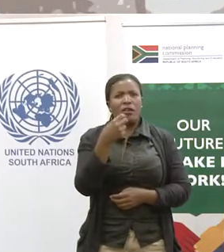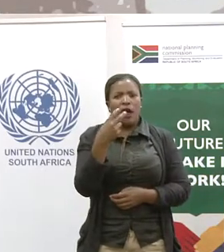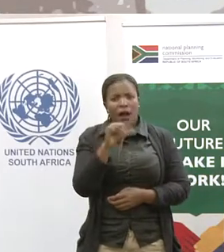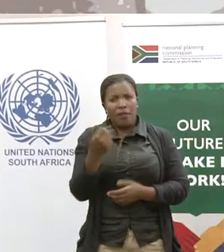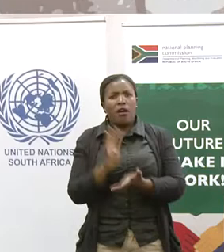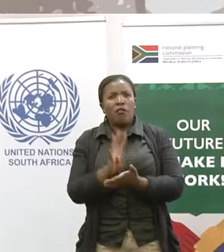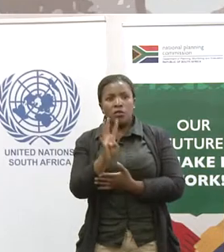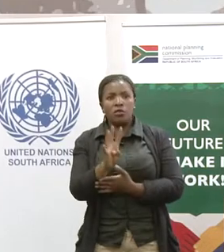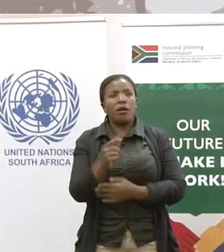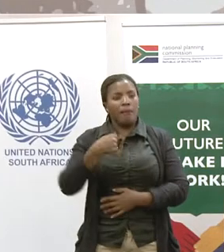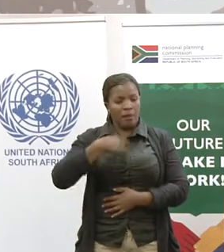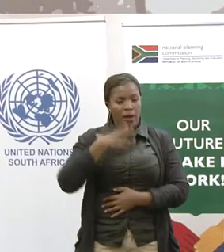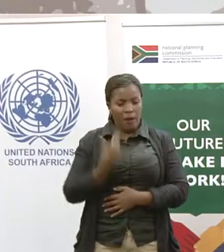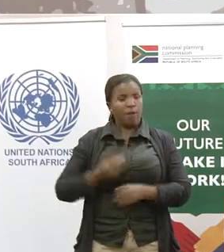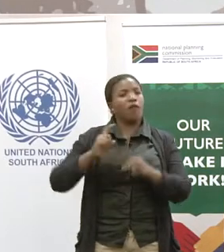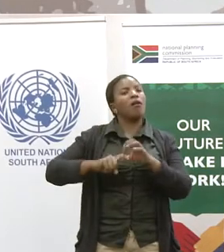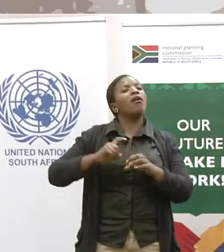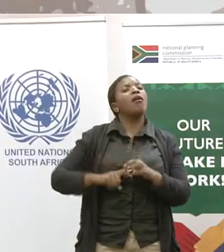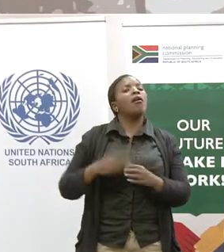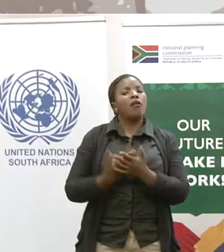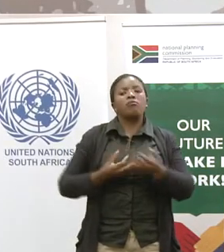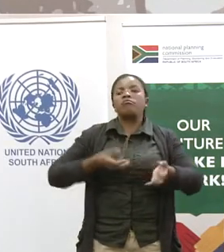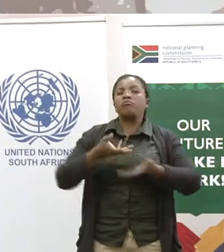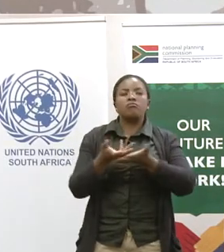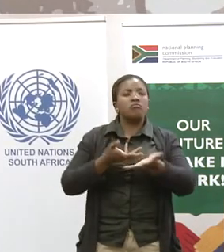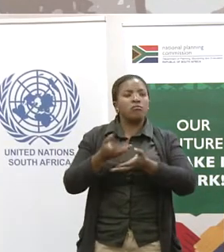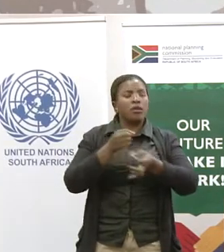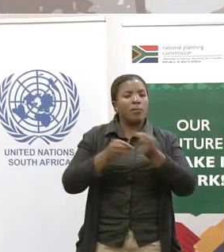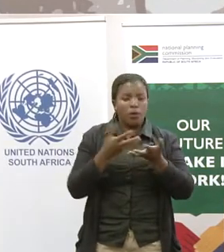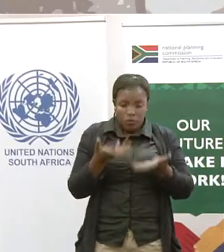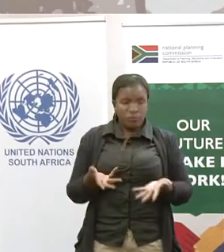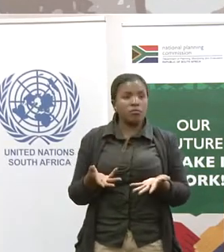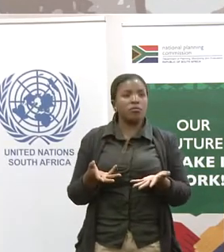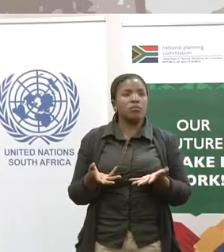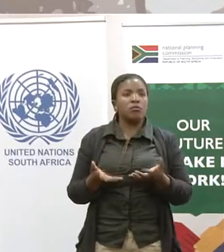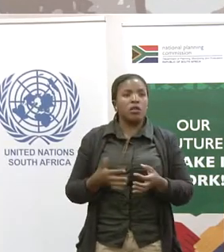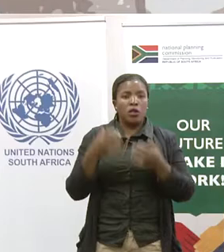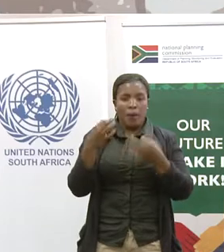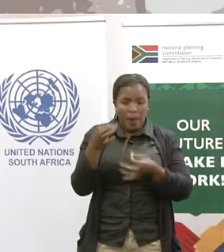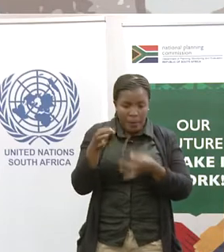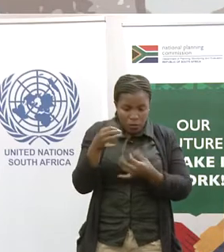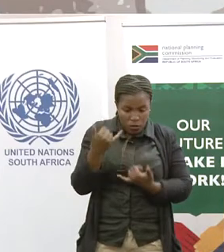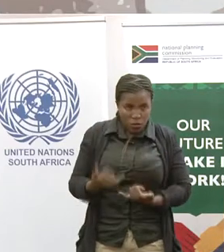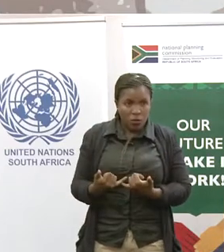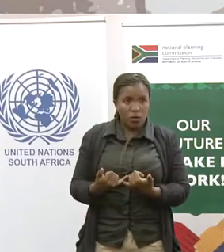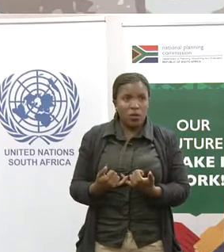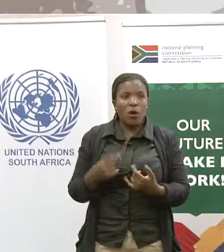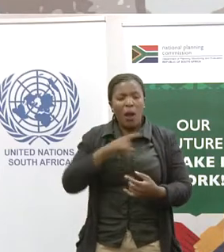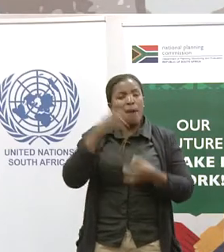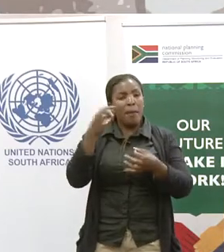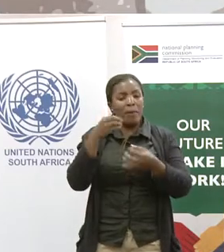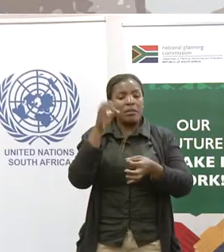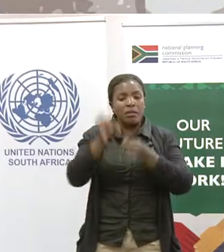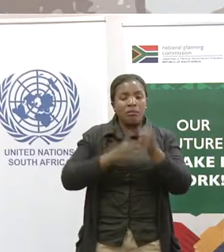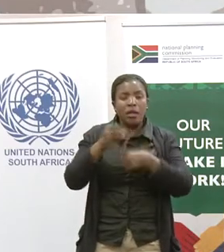make and give the value chain, which is what the position paper is about. It's all about where we come from and where we are